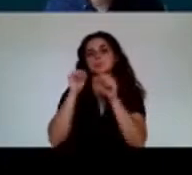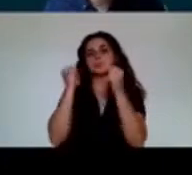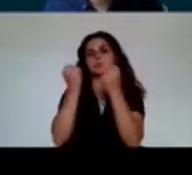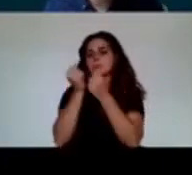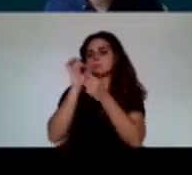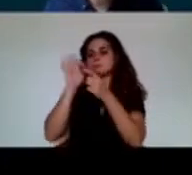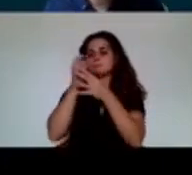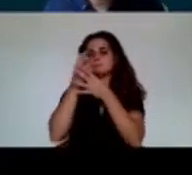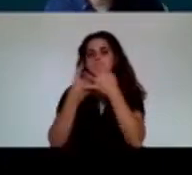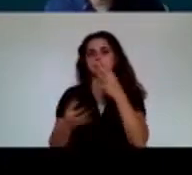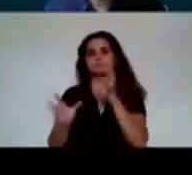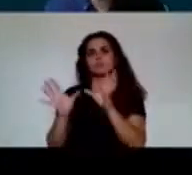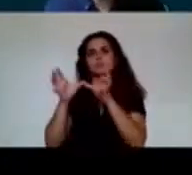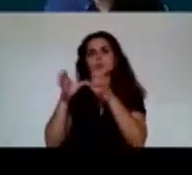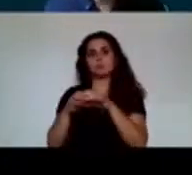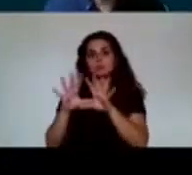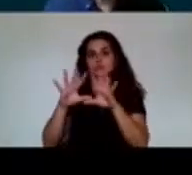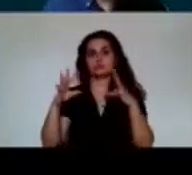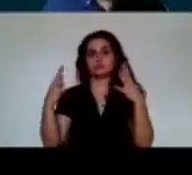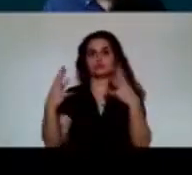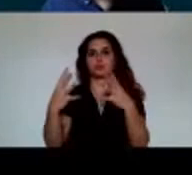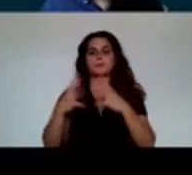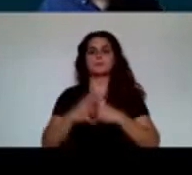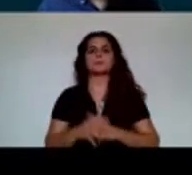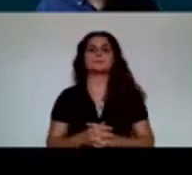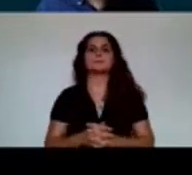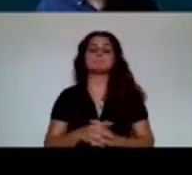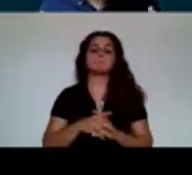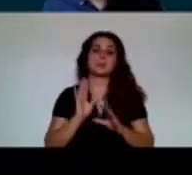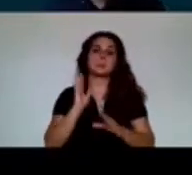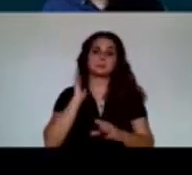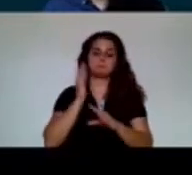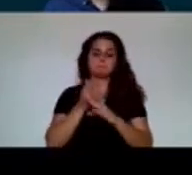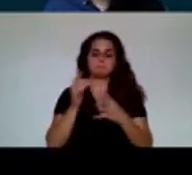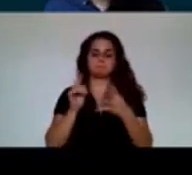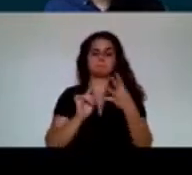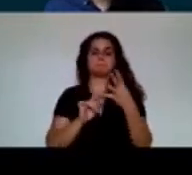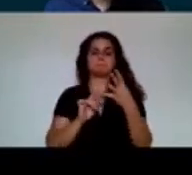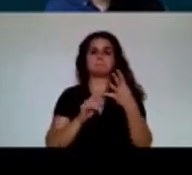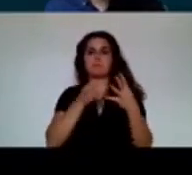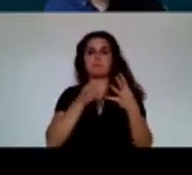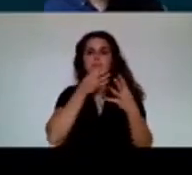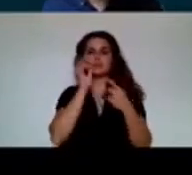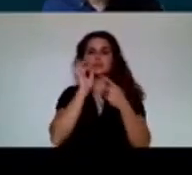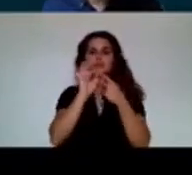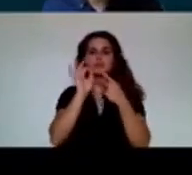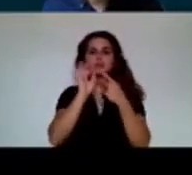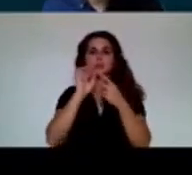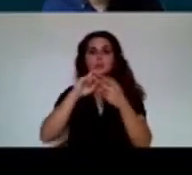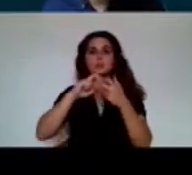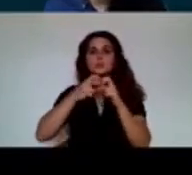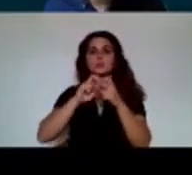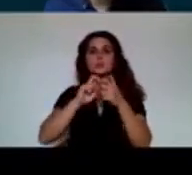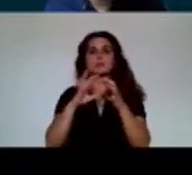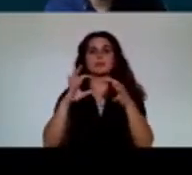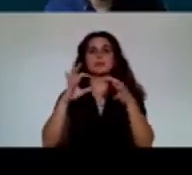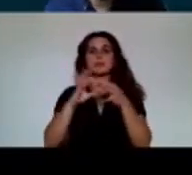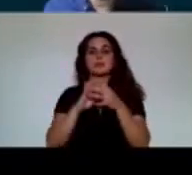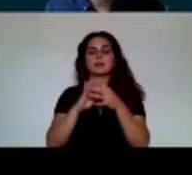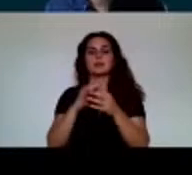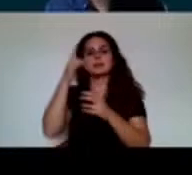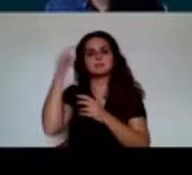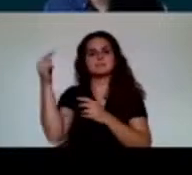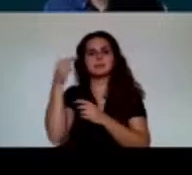and groups in general. And then I will focus specifically on the issue of racial